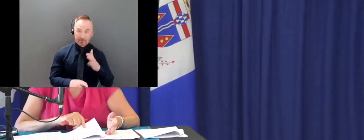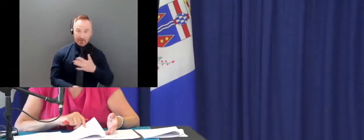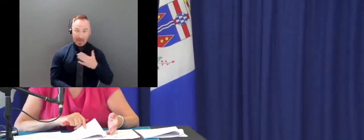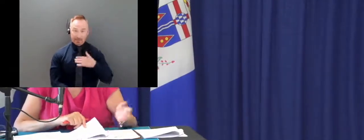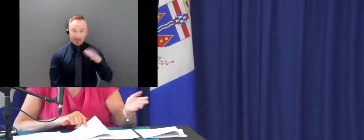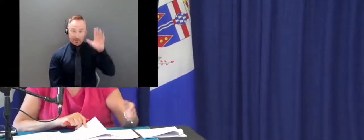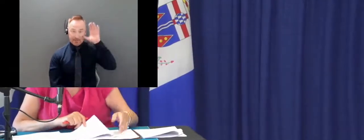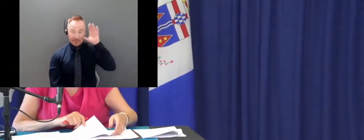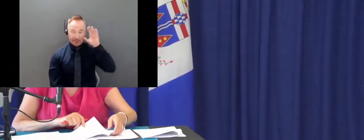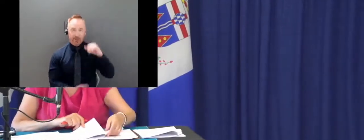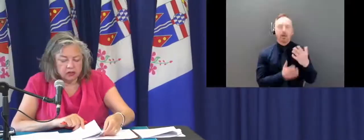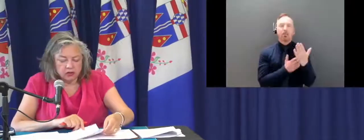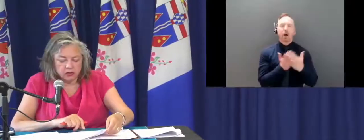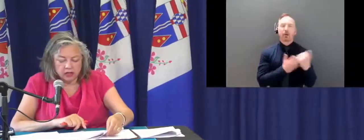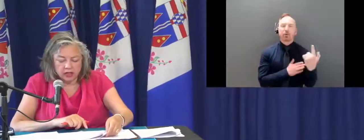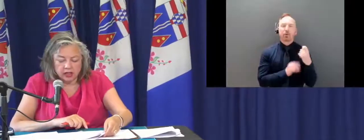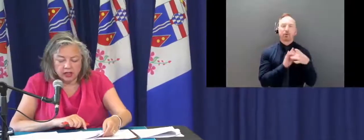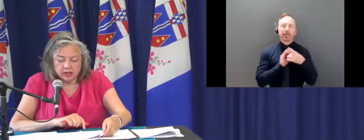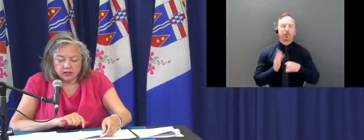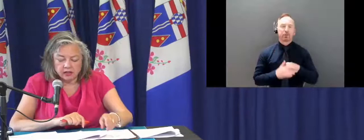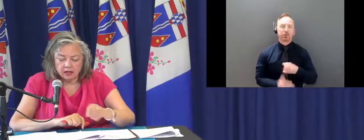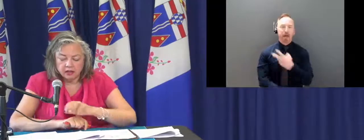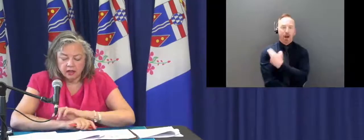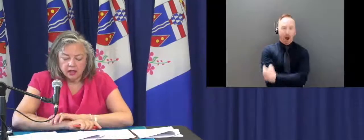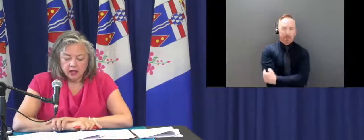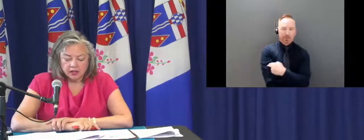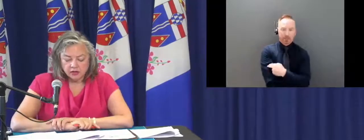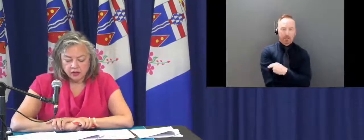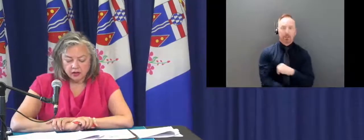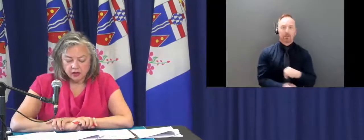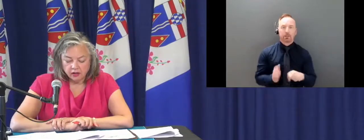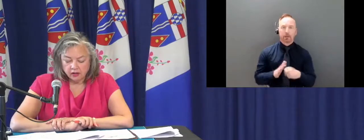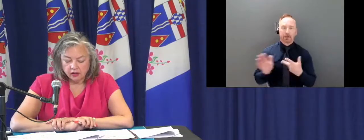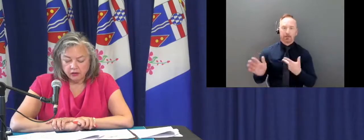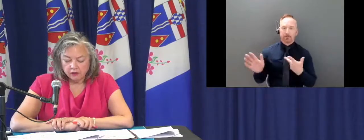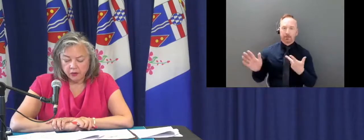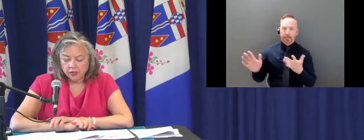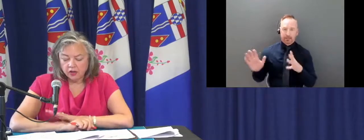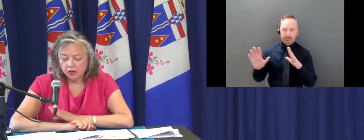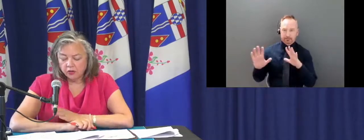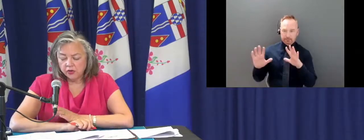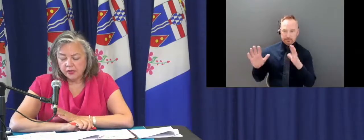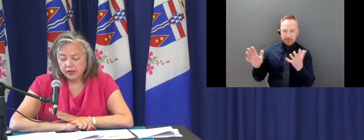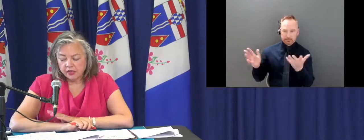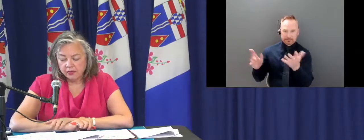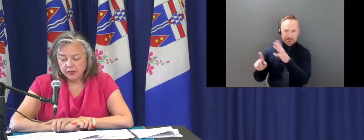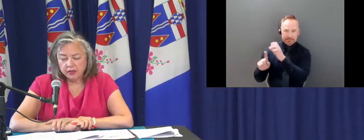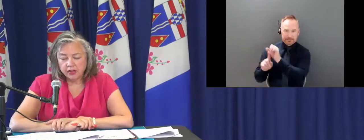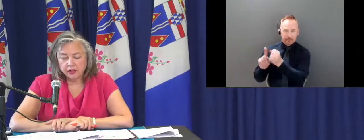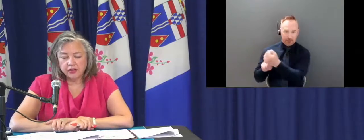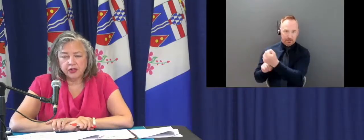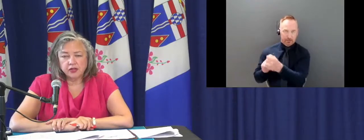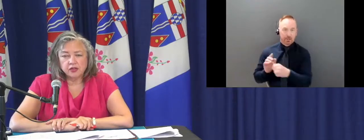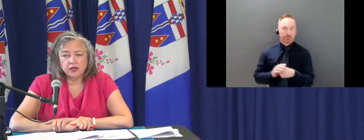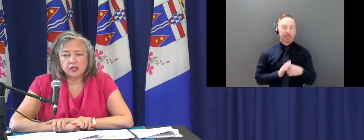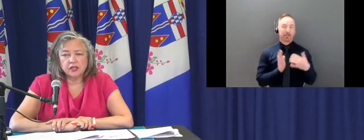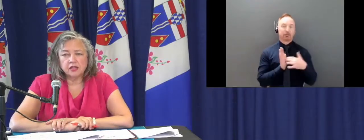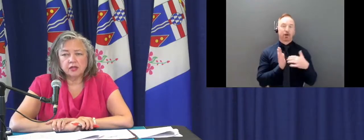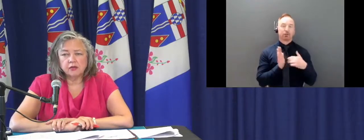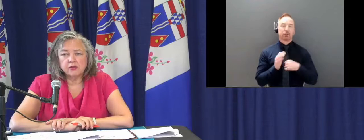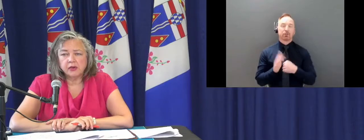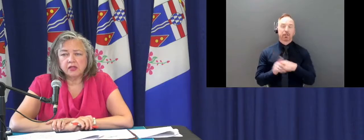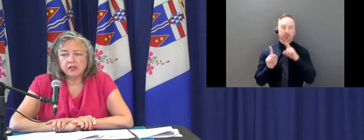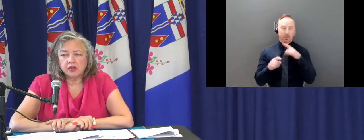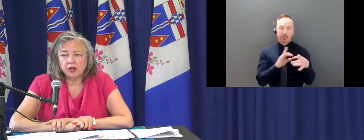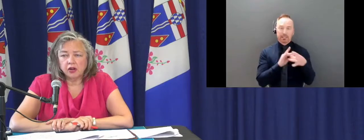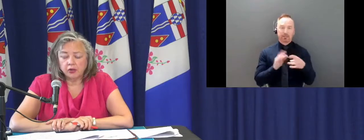and certainly what Dr. Hanley has focused on with respect to the public health services